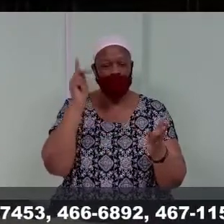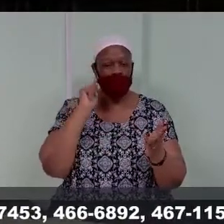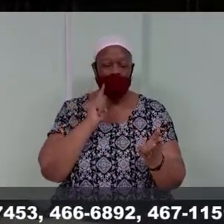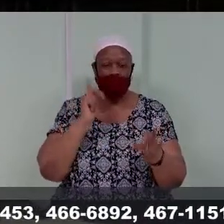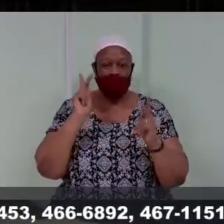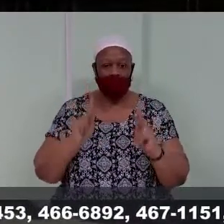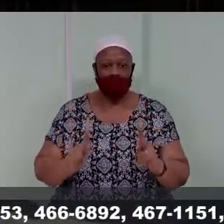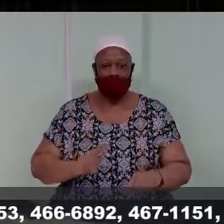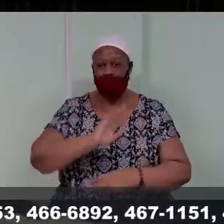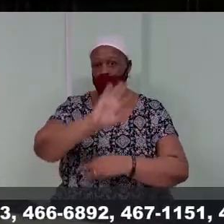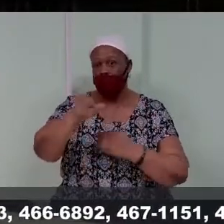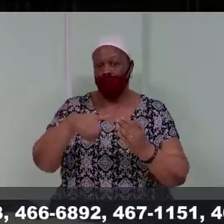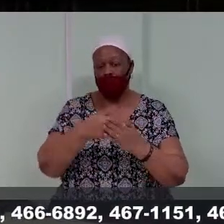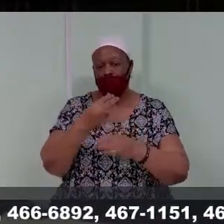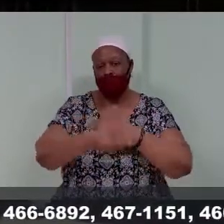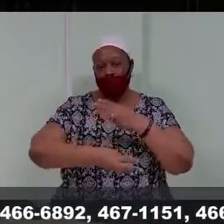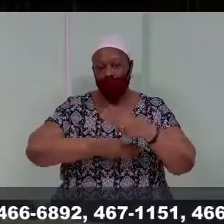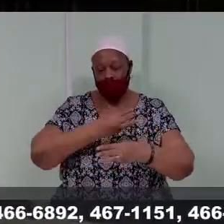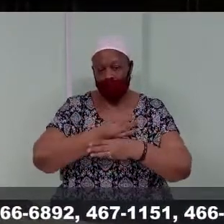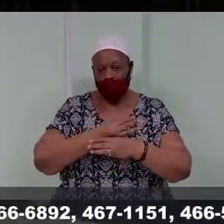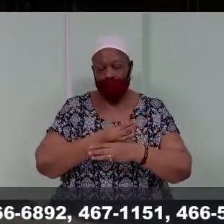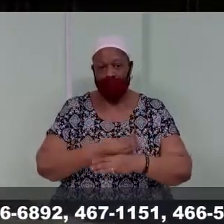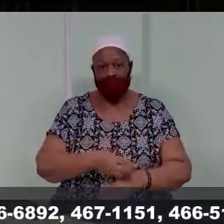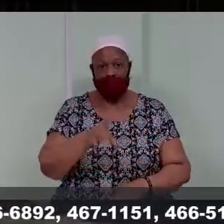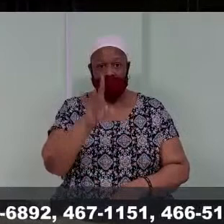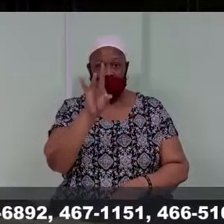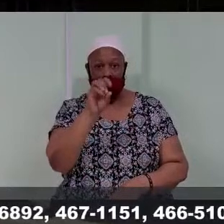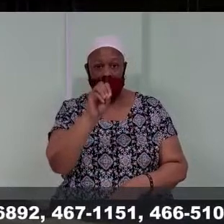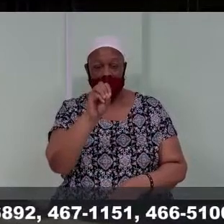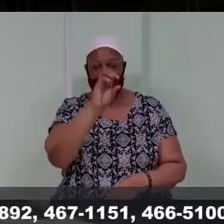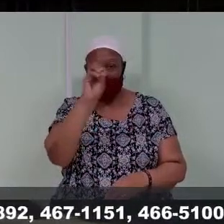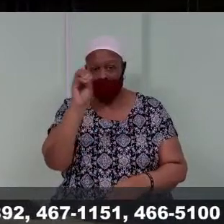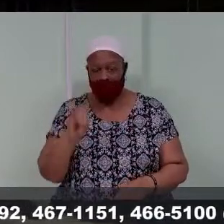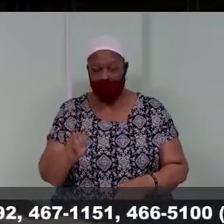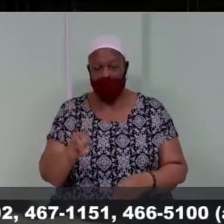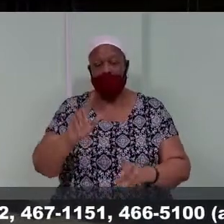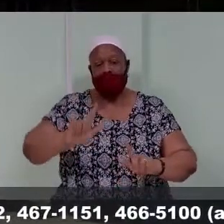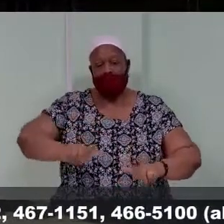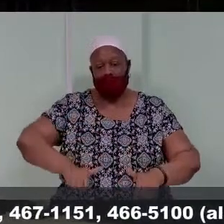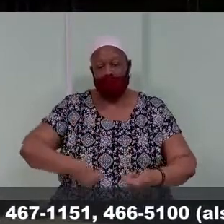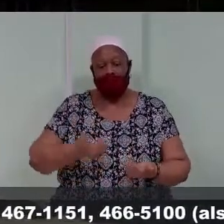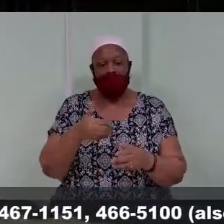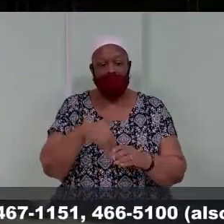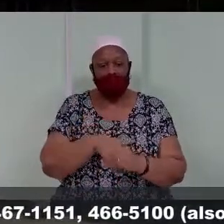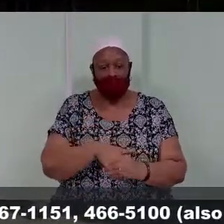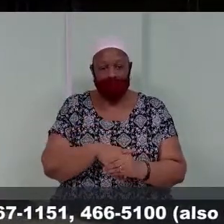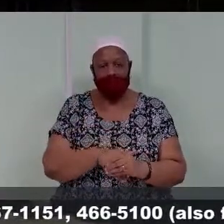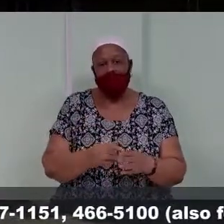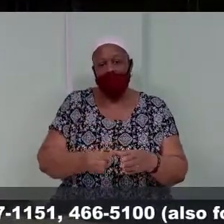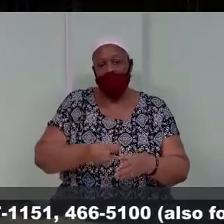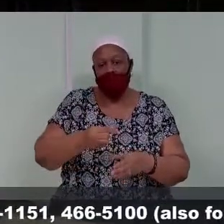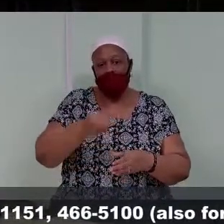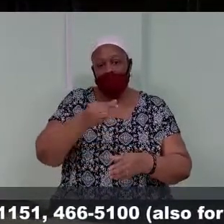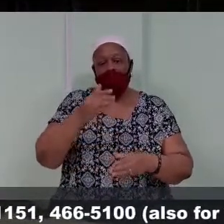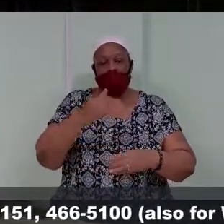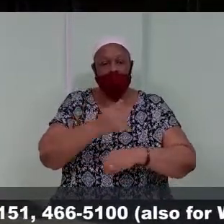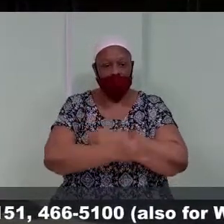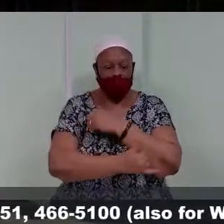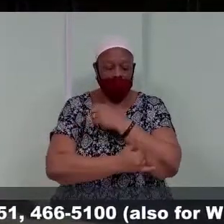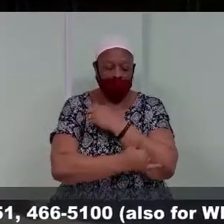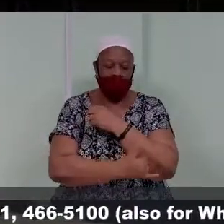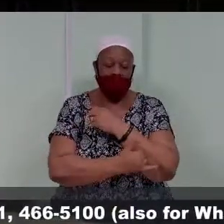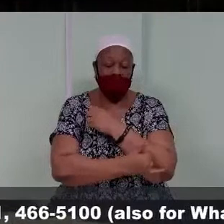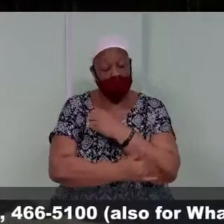than 80% of them live in developing countries. So we say a